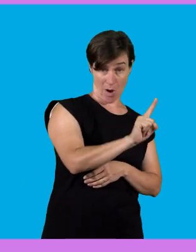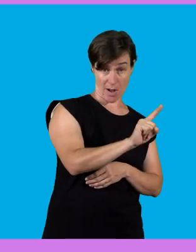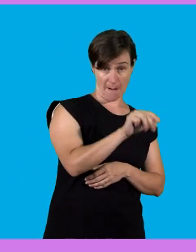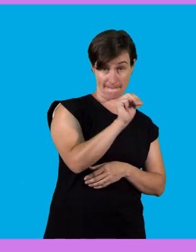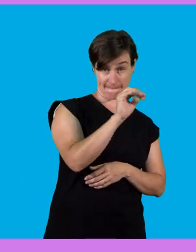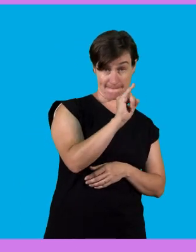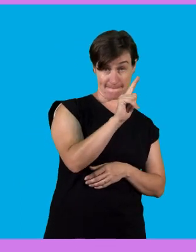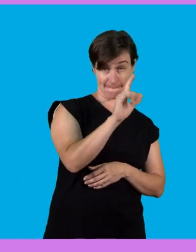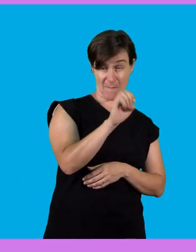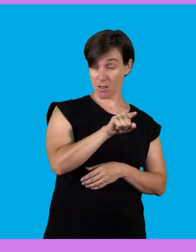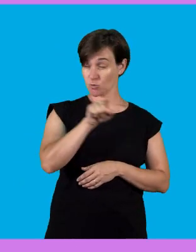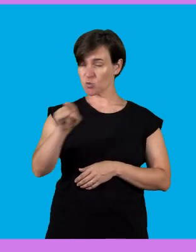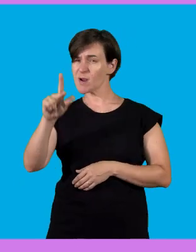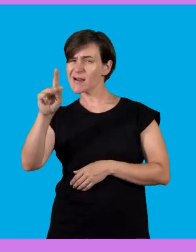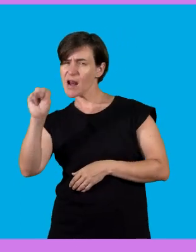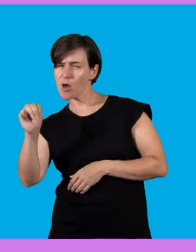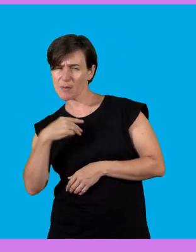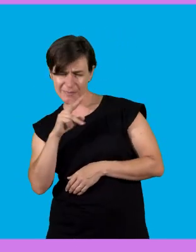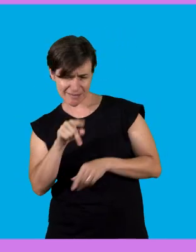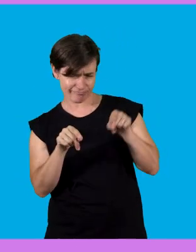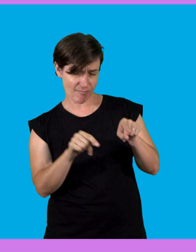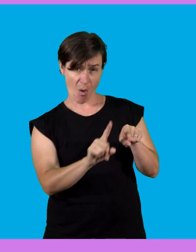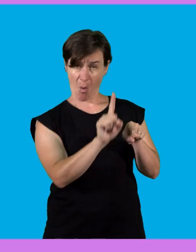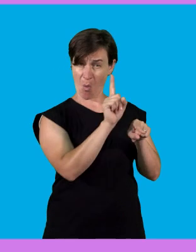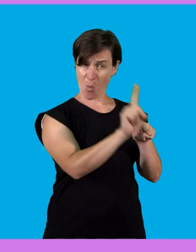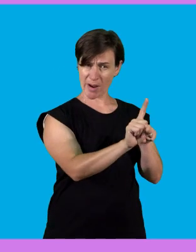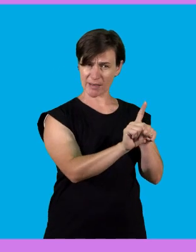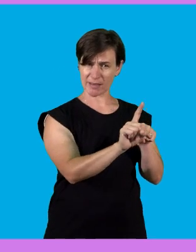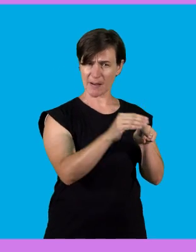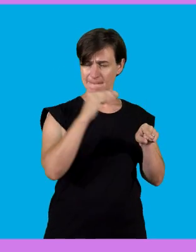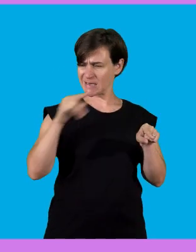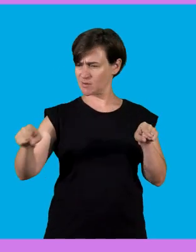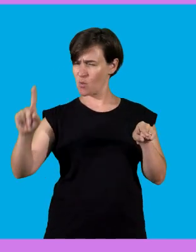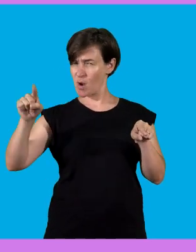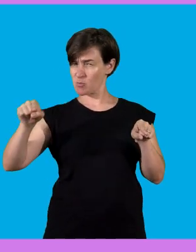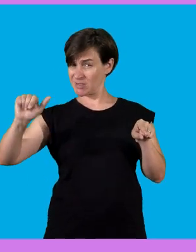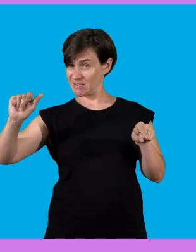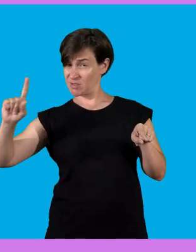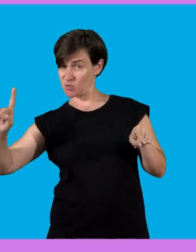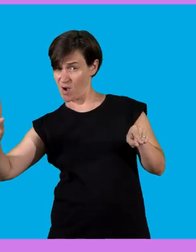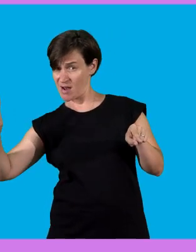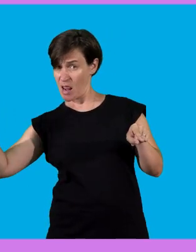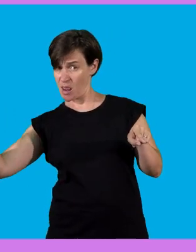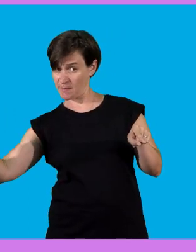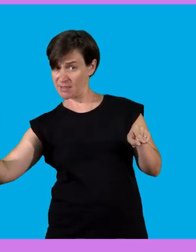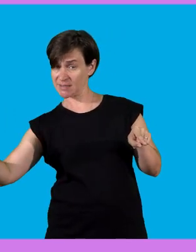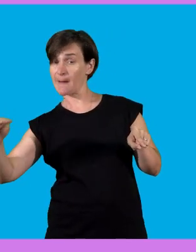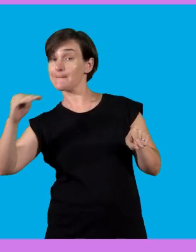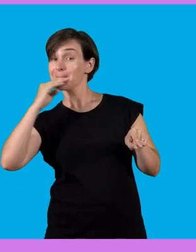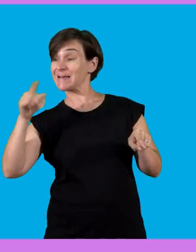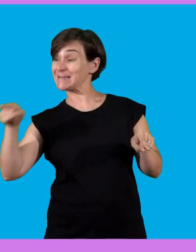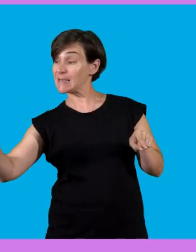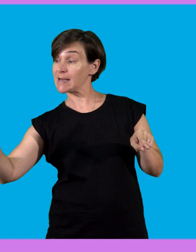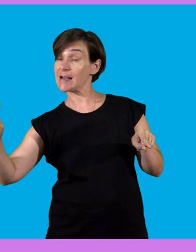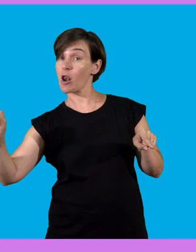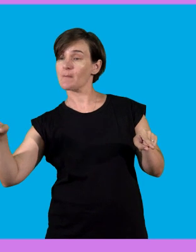mile to kilometers, I can see that 1 mile is 1.61 kilometers, meaning